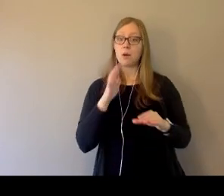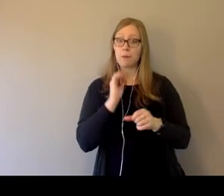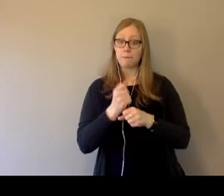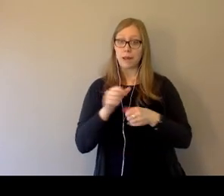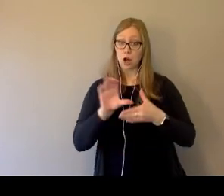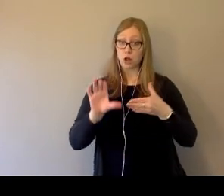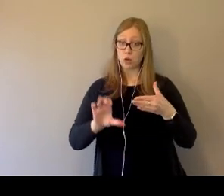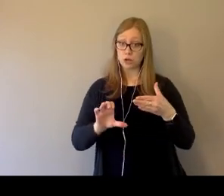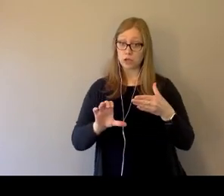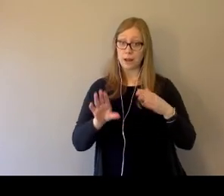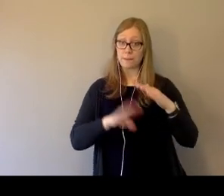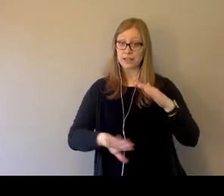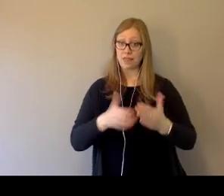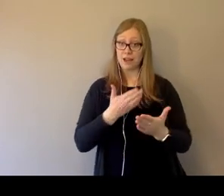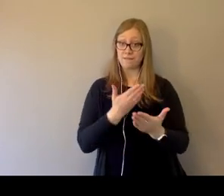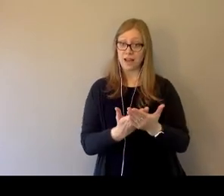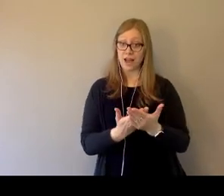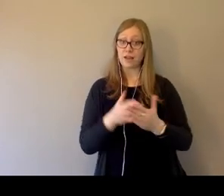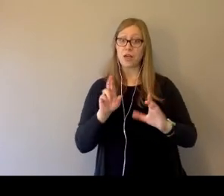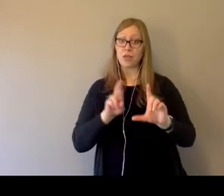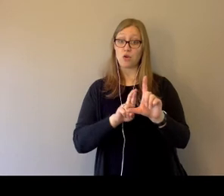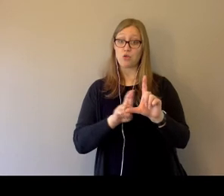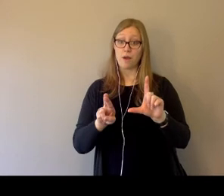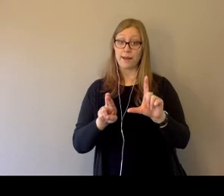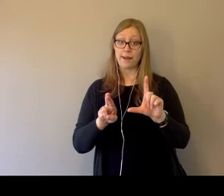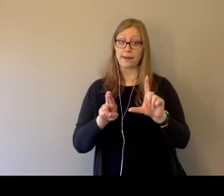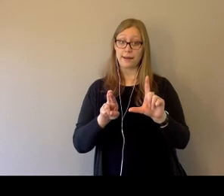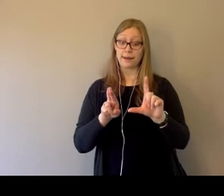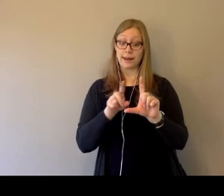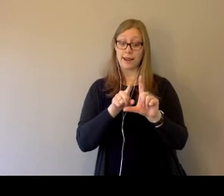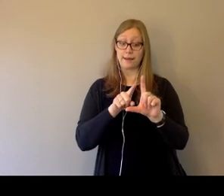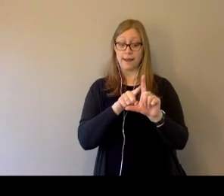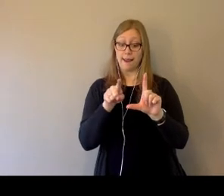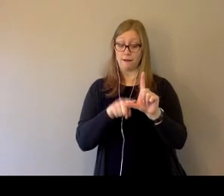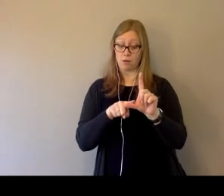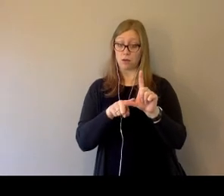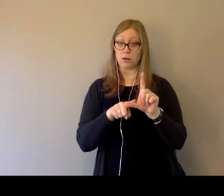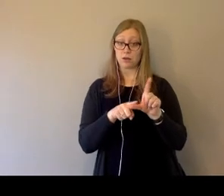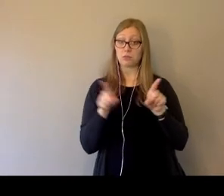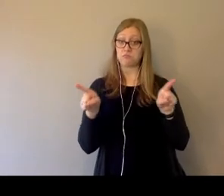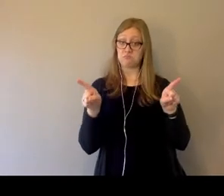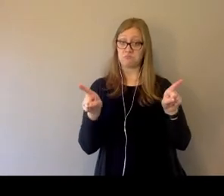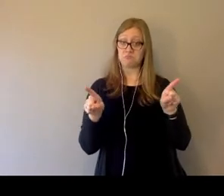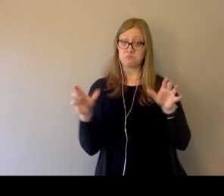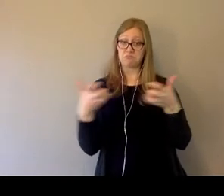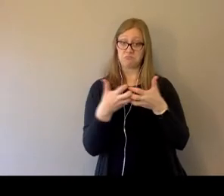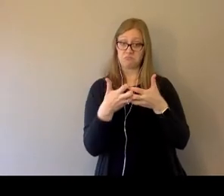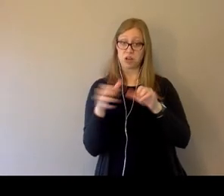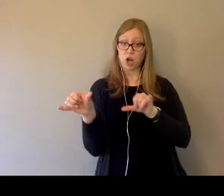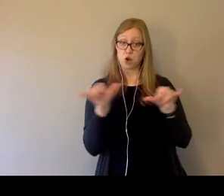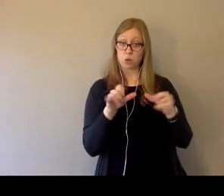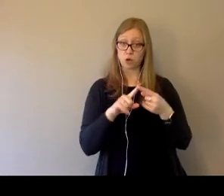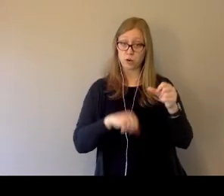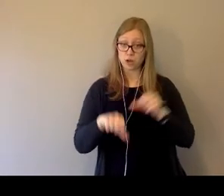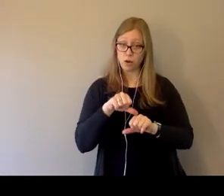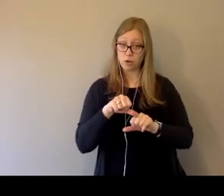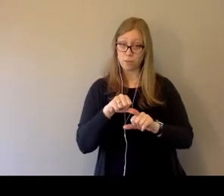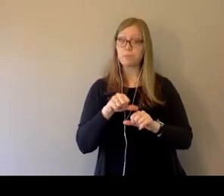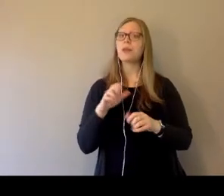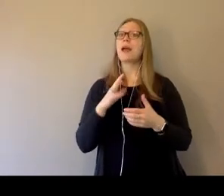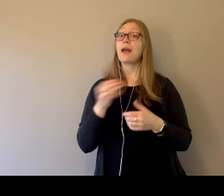the right angles are congruent to each other, the vertical angle pairs are congruent to each other. So let's go ahead and write that